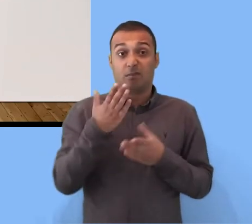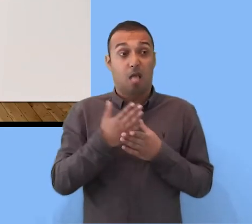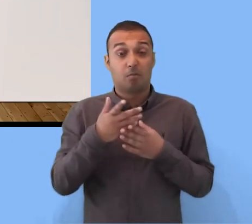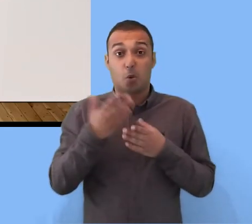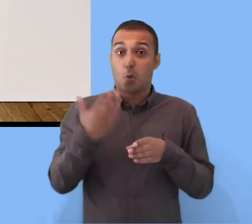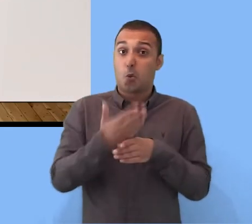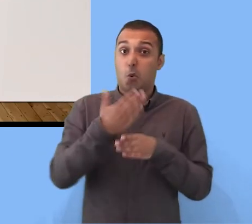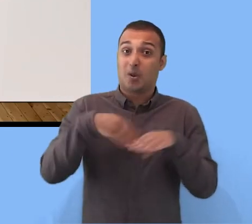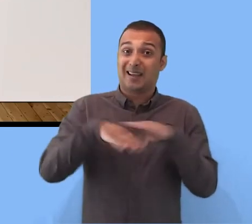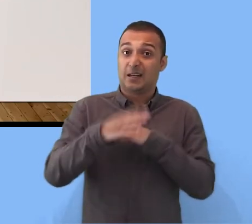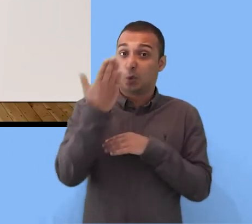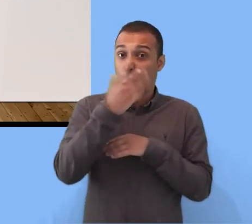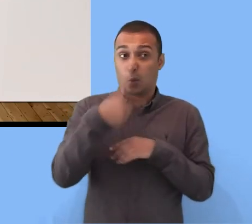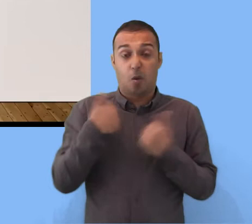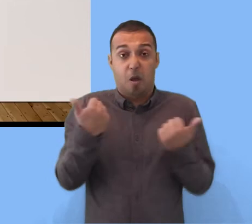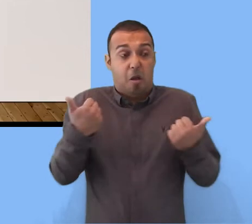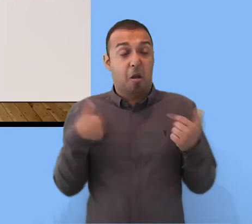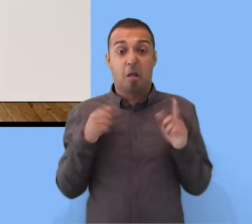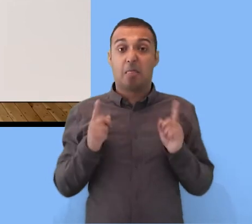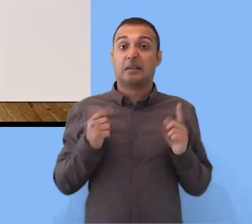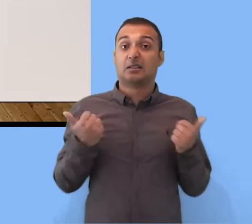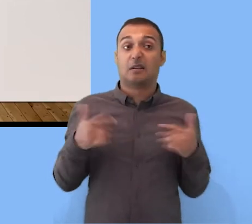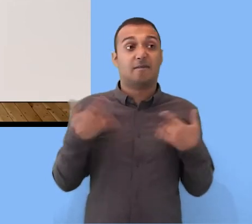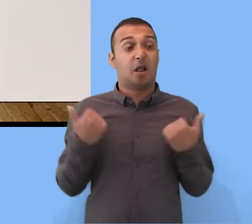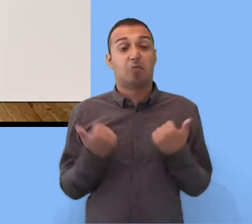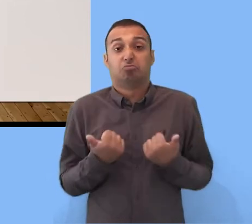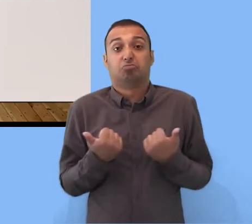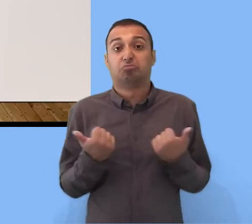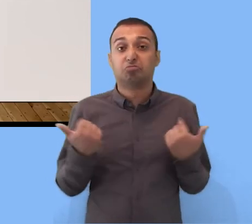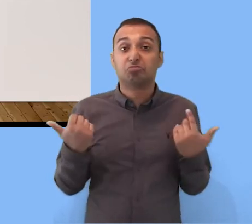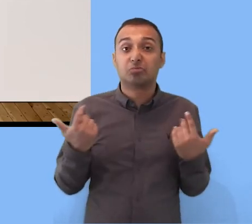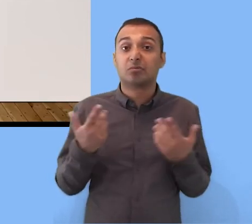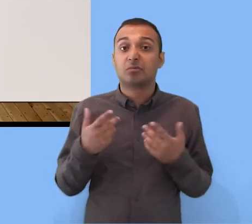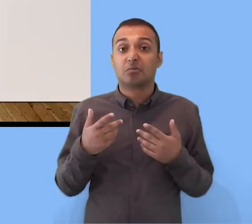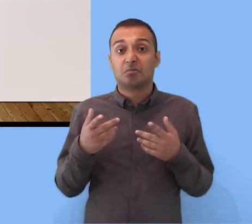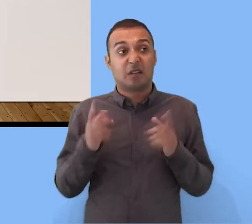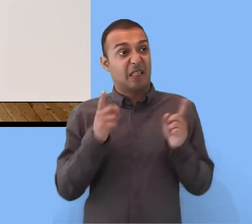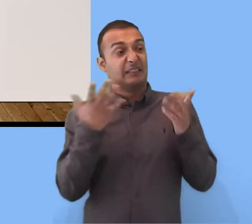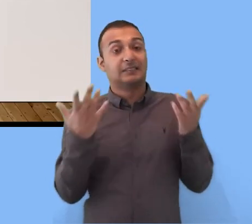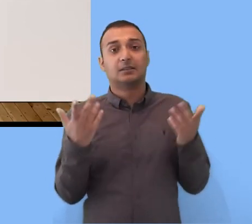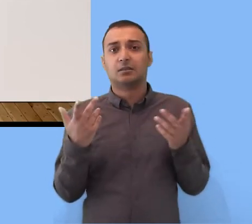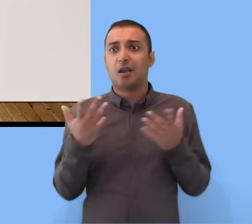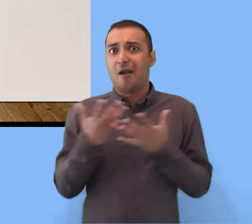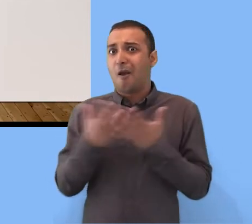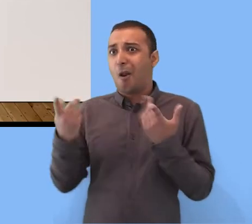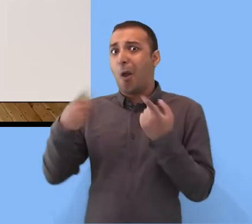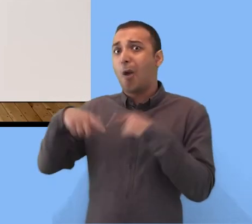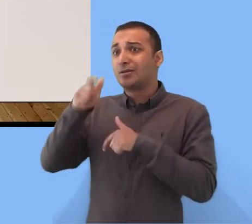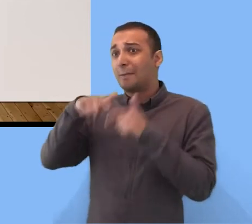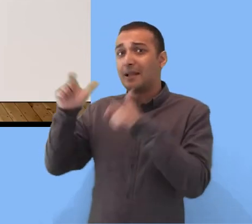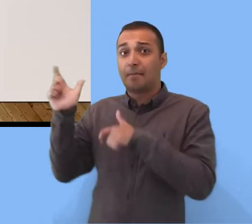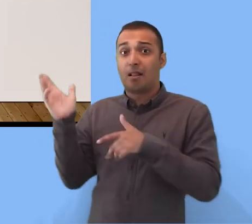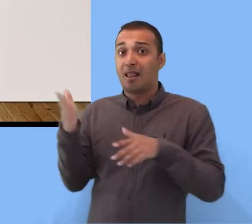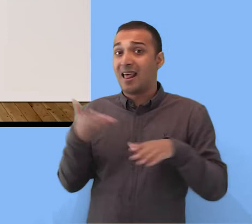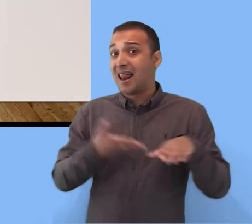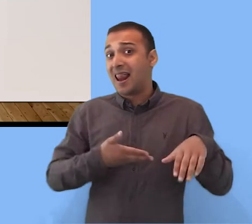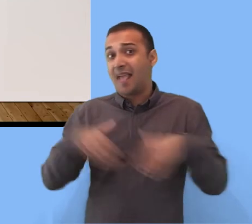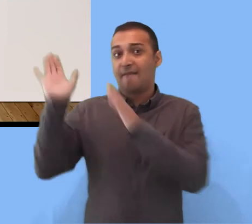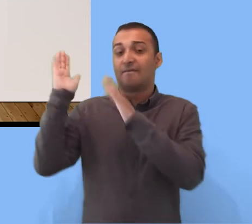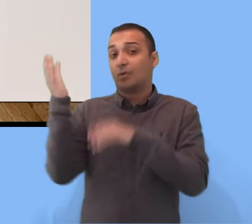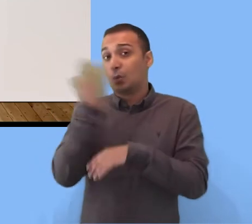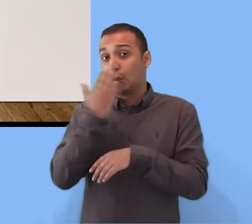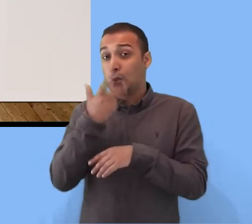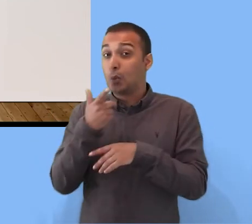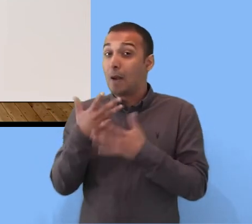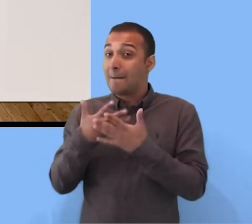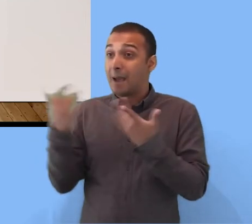them. That is not what the rest of the population does. The rest of the population left school behind, many of them very glad to leave it behind.